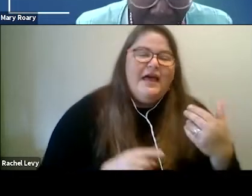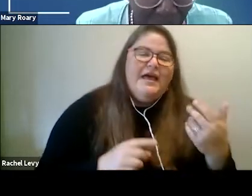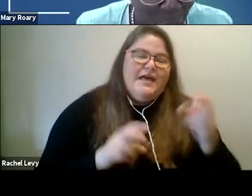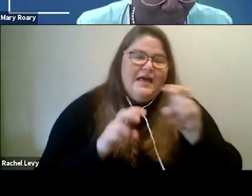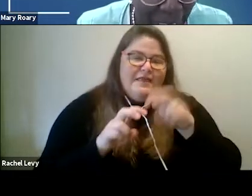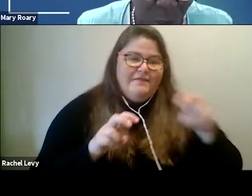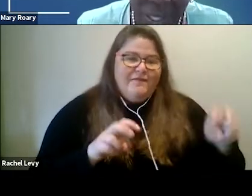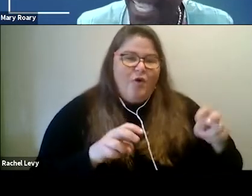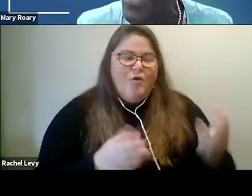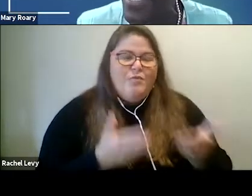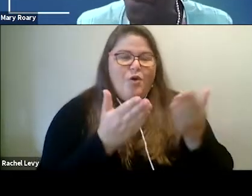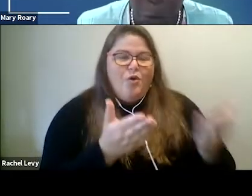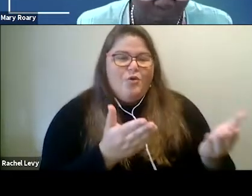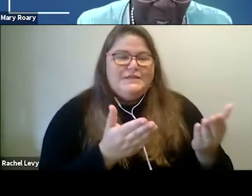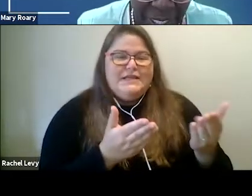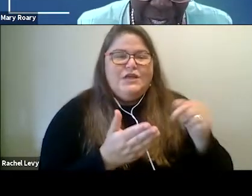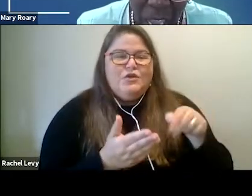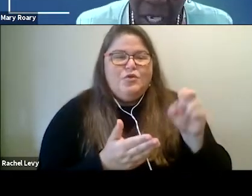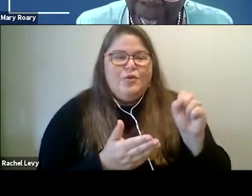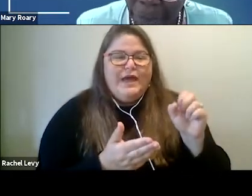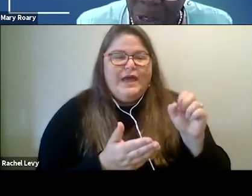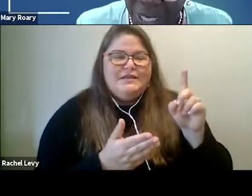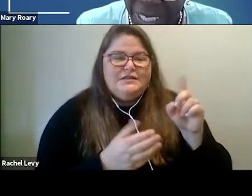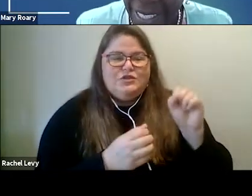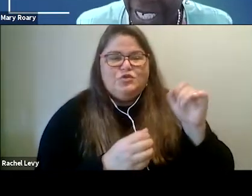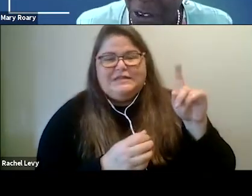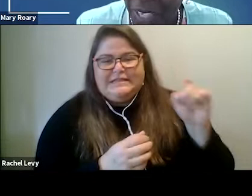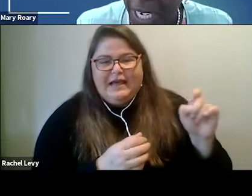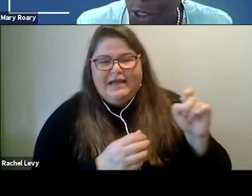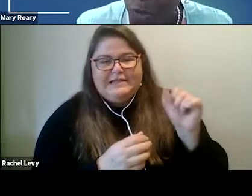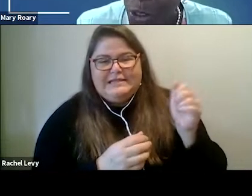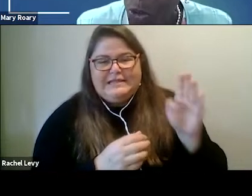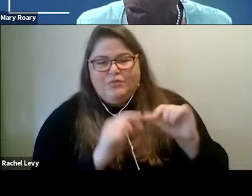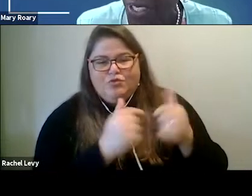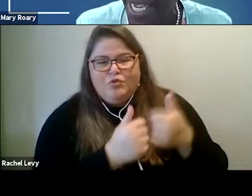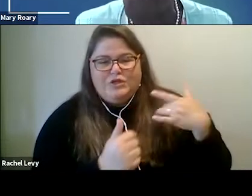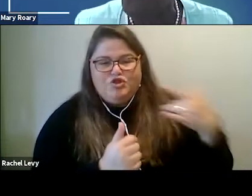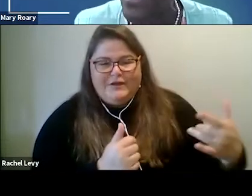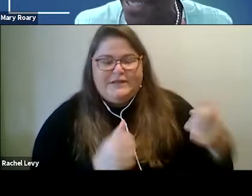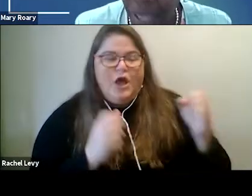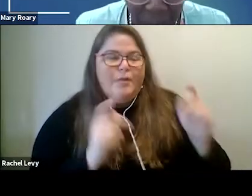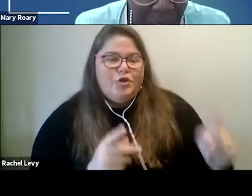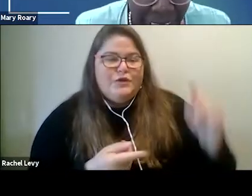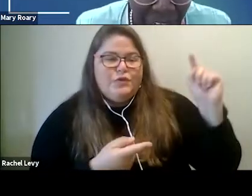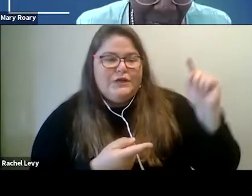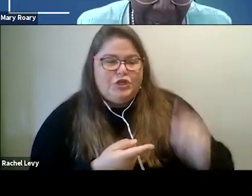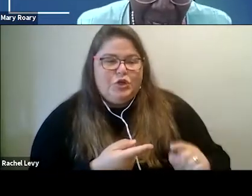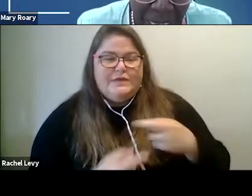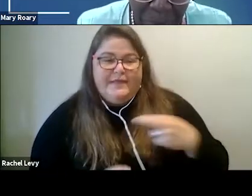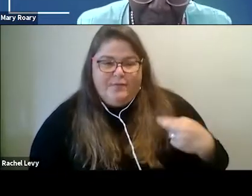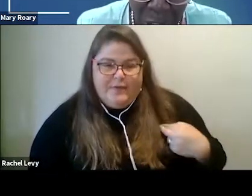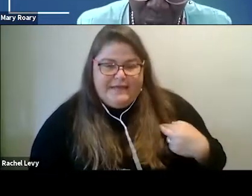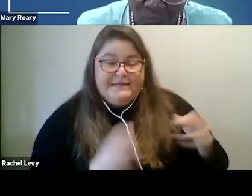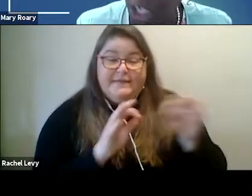this series, U.S. Suicide Subgroup Trends, Opportunities in Healthcare to Reduce Suicide Risk. The key themes